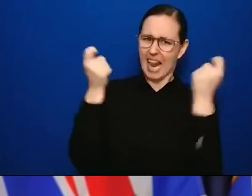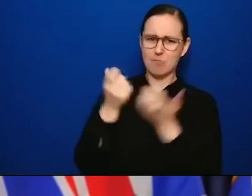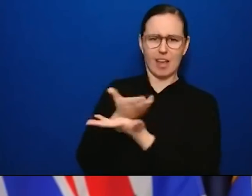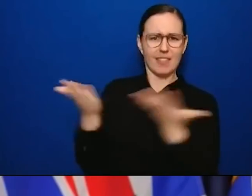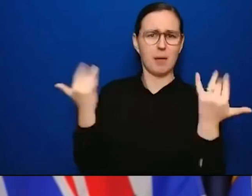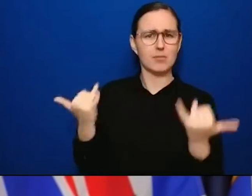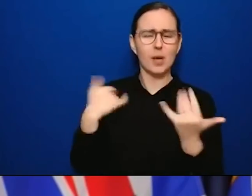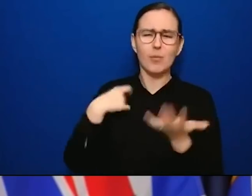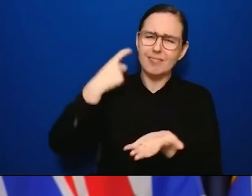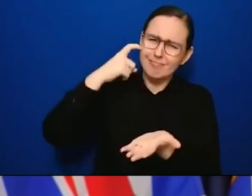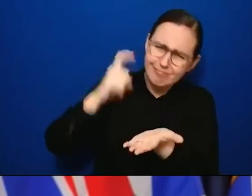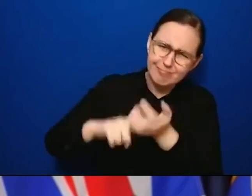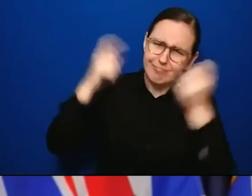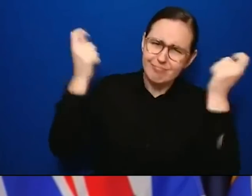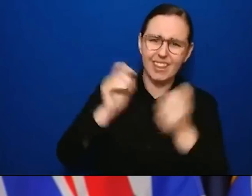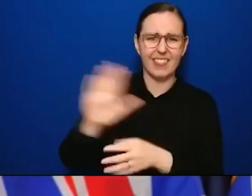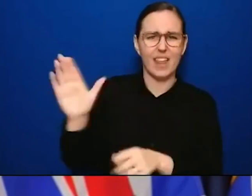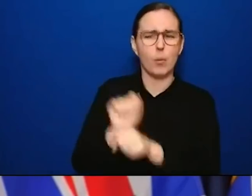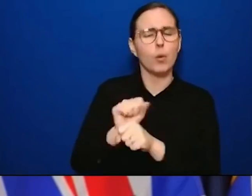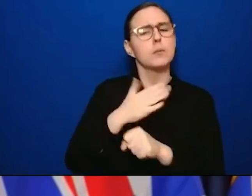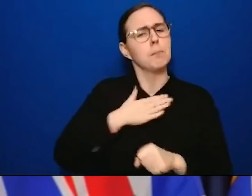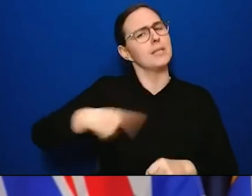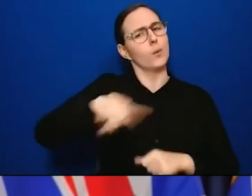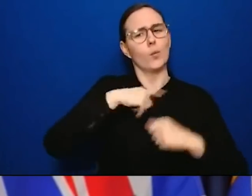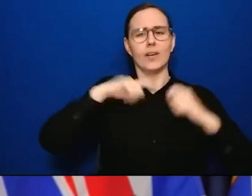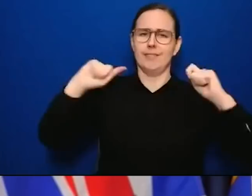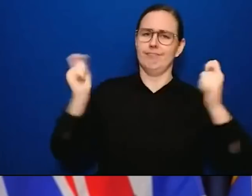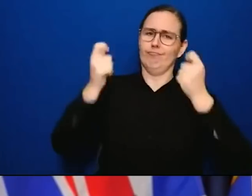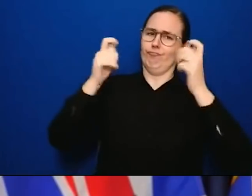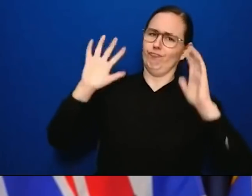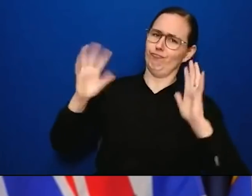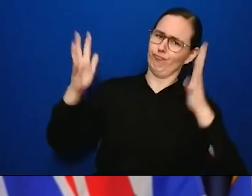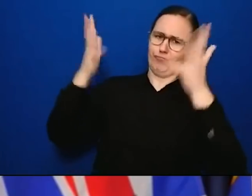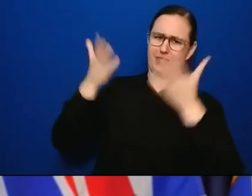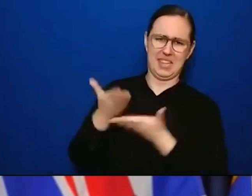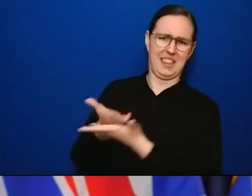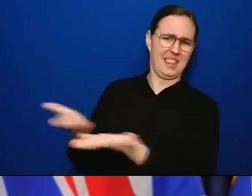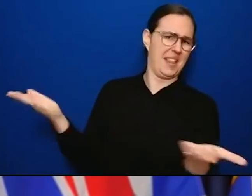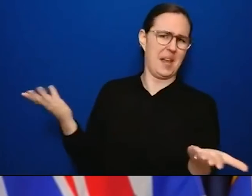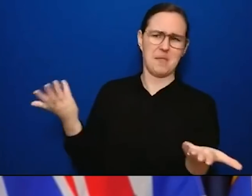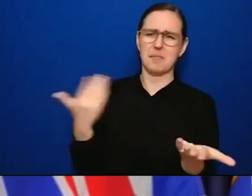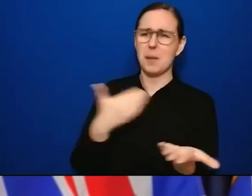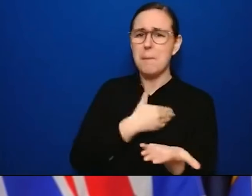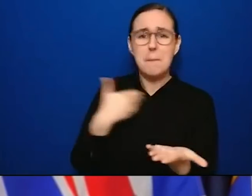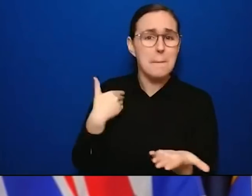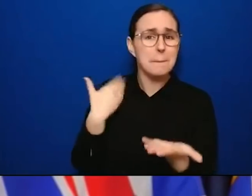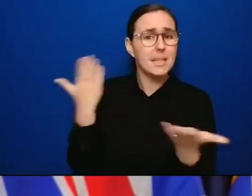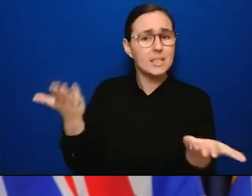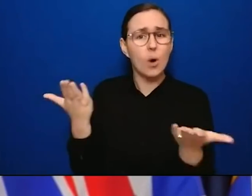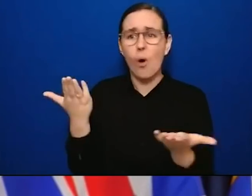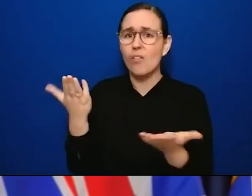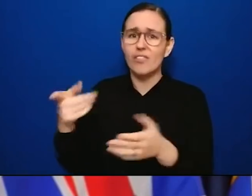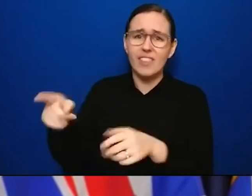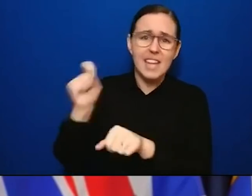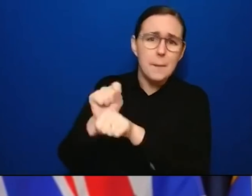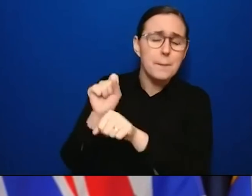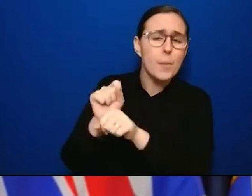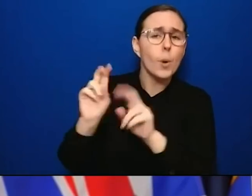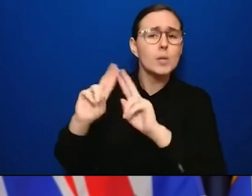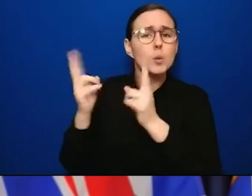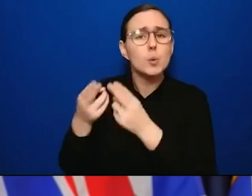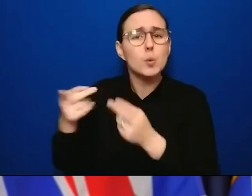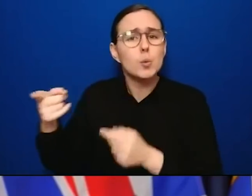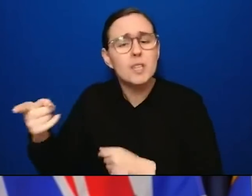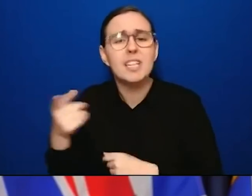those healthcare workers, members of the Hospital Employees Union, the Health Sciences Association, the BCNU, the BCGEU, the Doctors